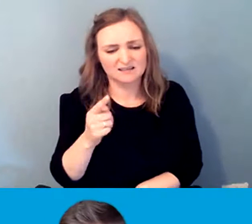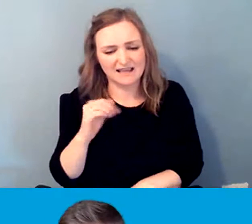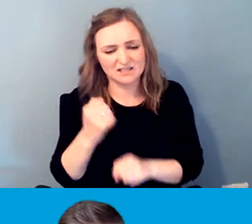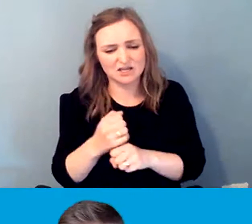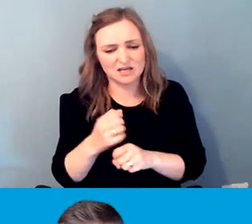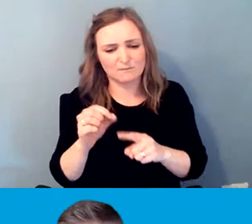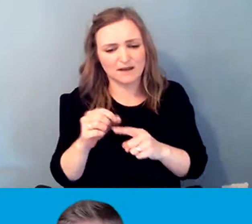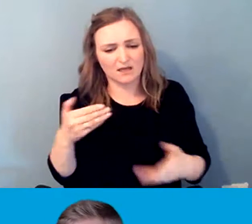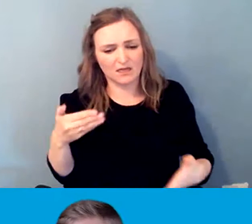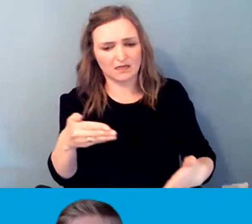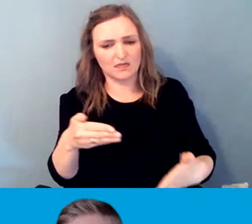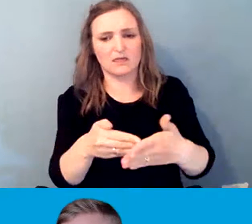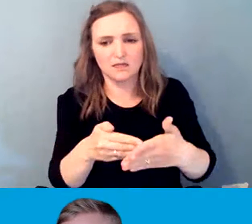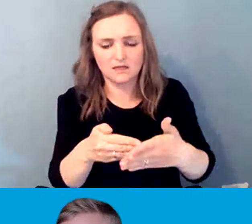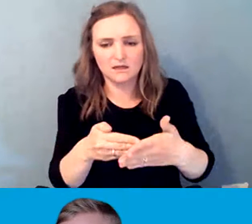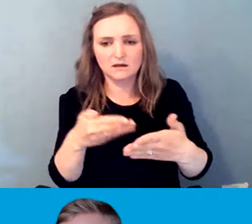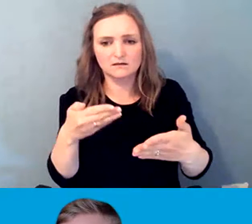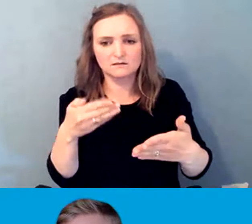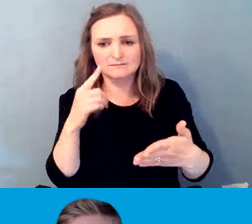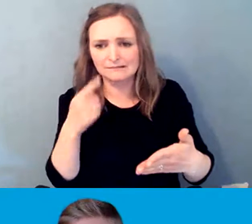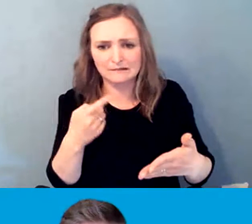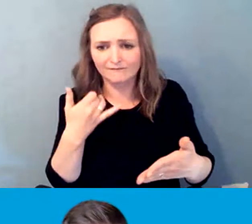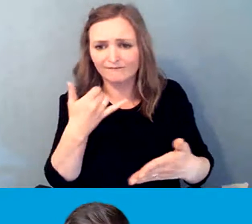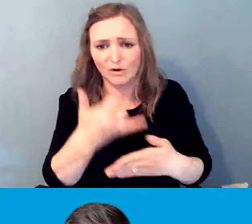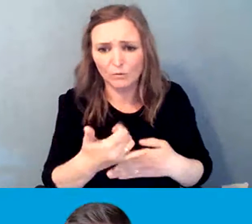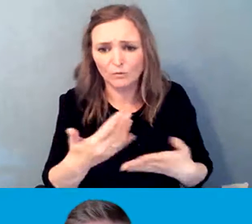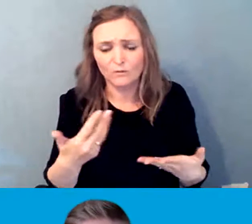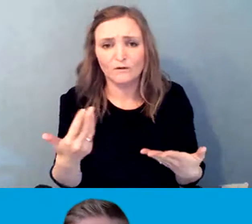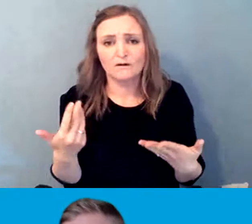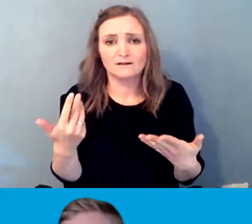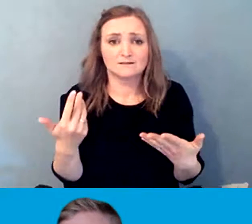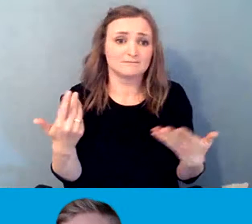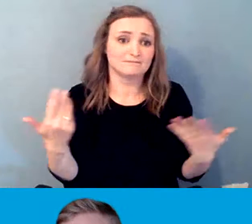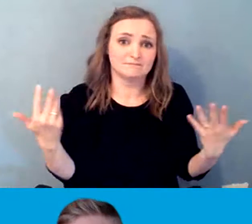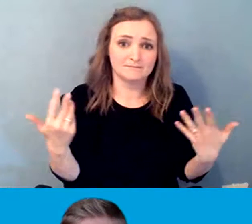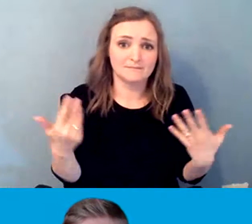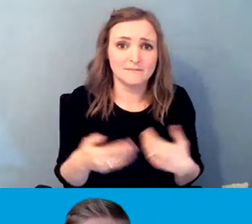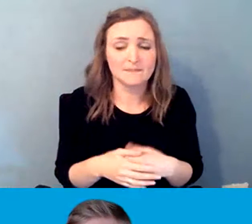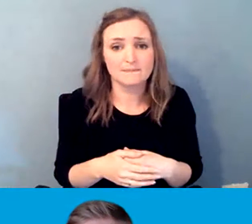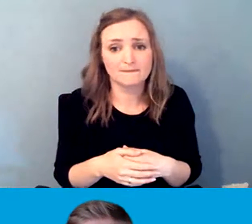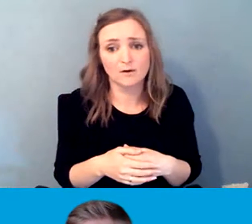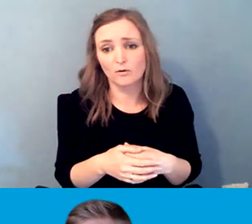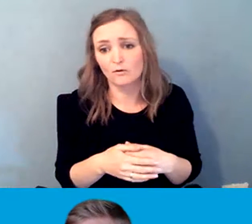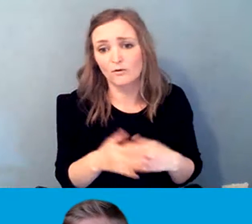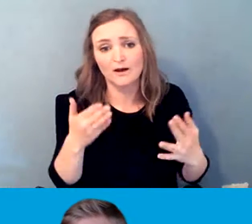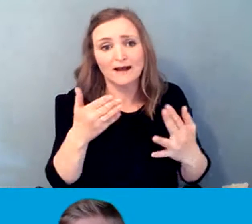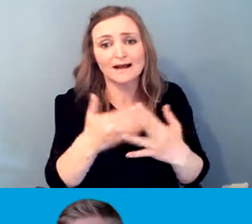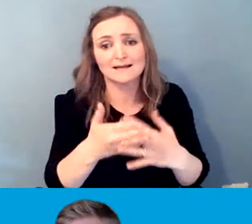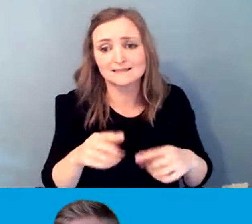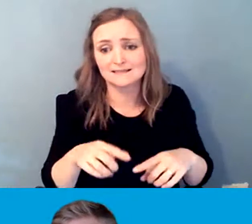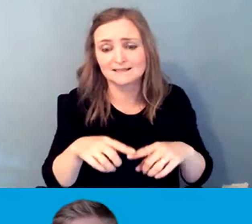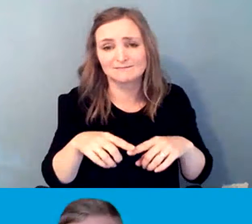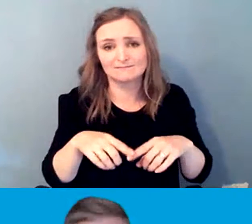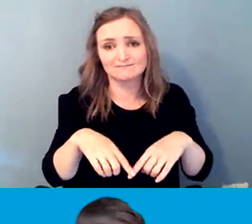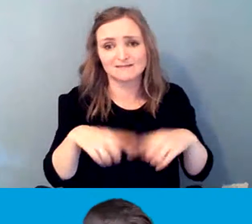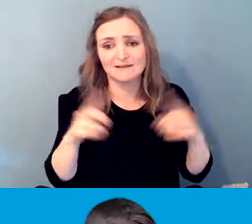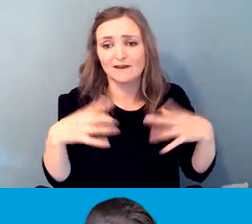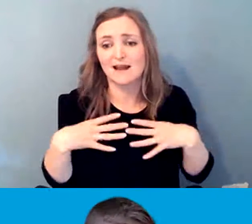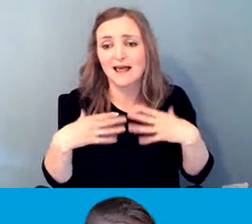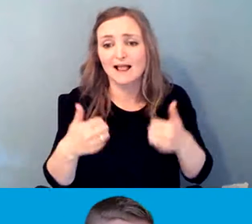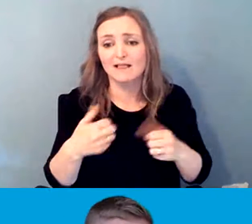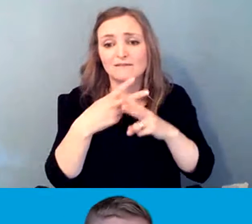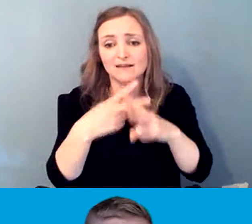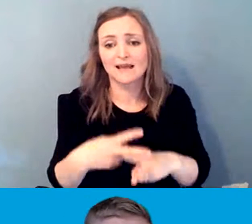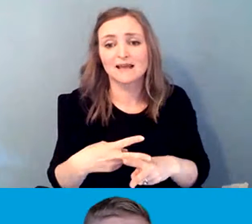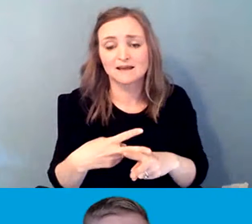the first place, when we're talking about the accessing different healthcare roles, or, you know, when we're talking about cancer, then